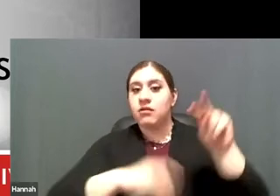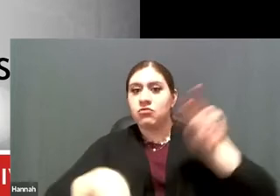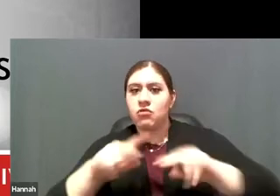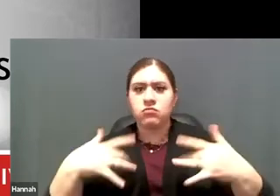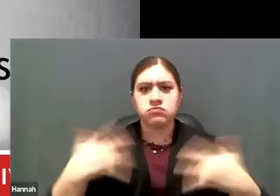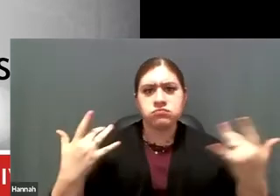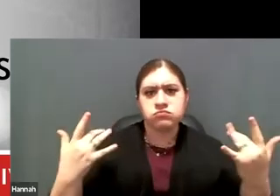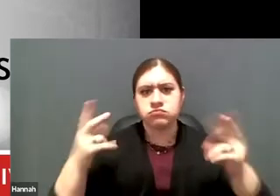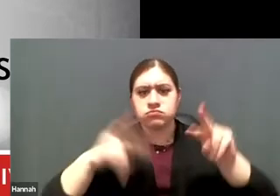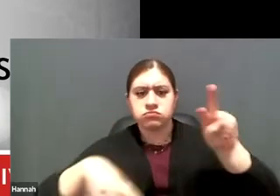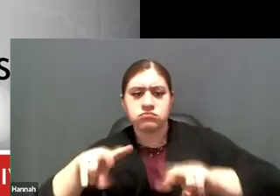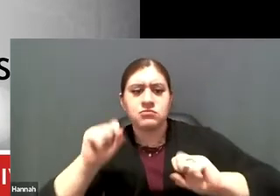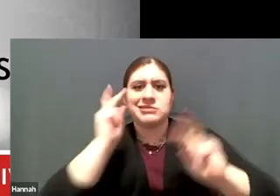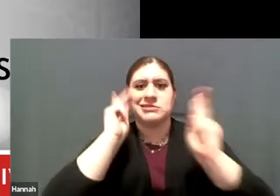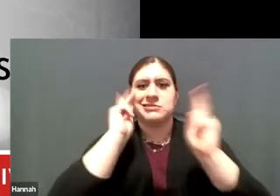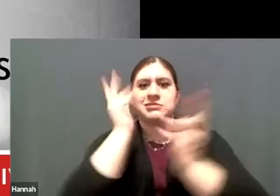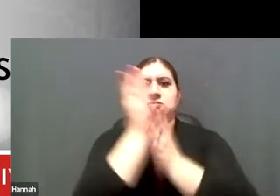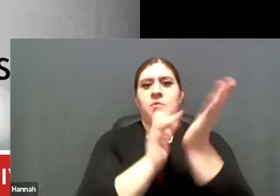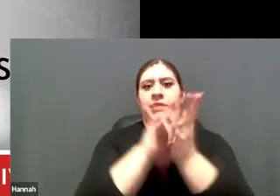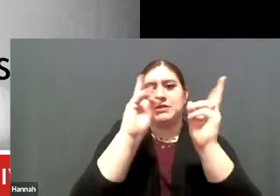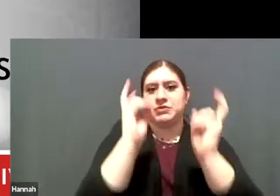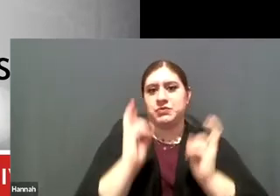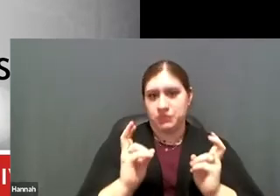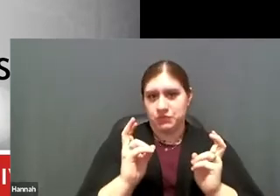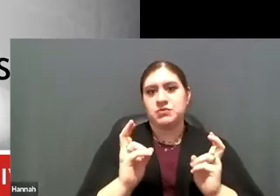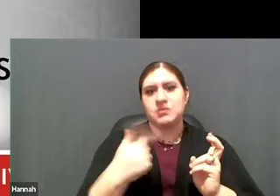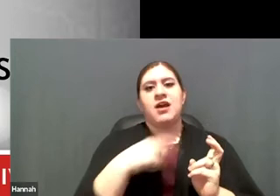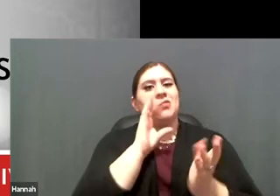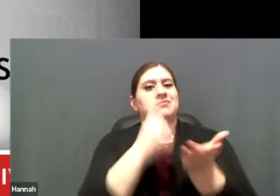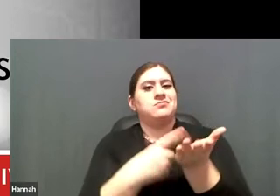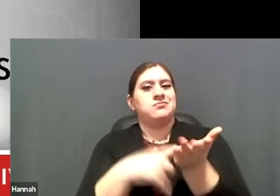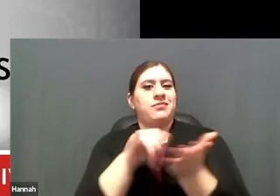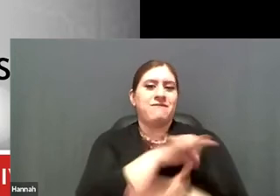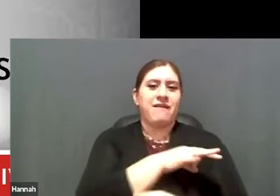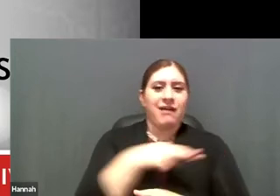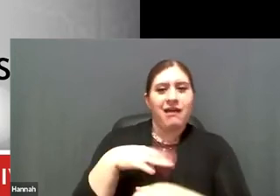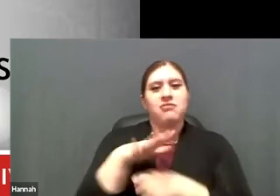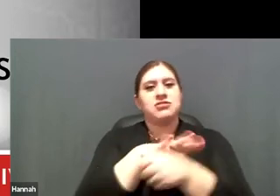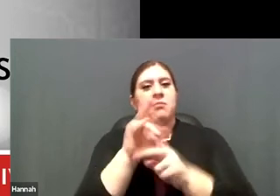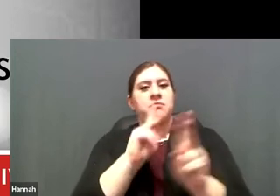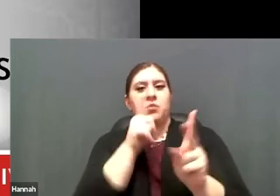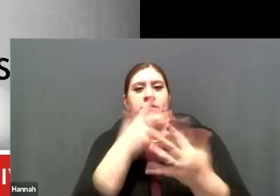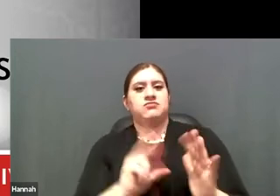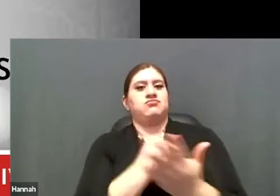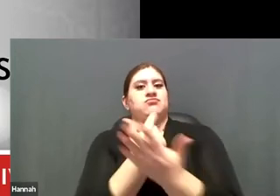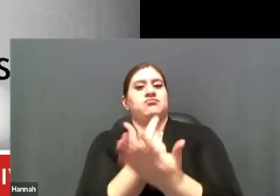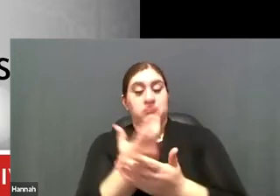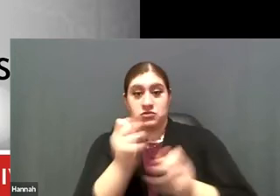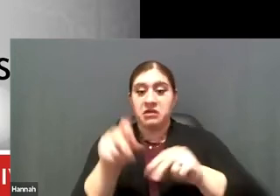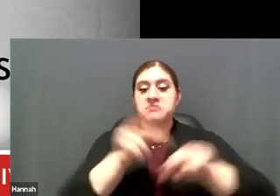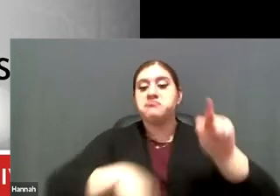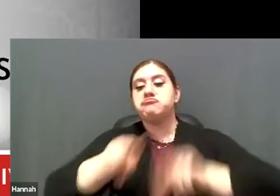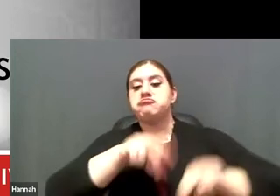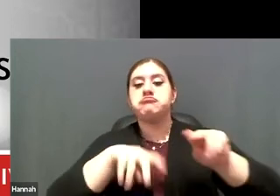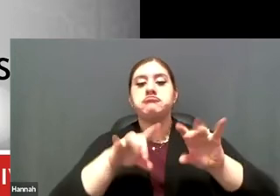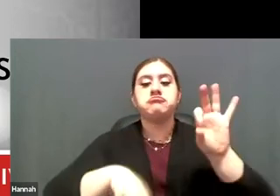on, and you can look at some of these issues. I'll talk about the faculty and some alumni, but you can go in there and you can peruse and you can browse